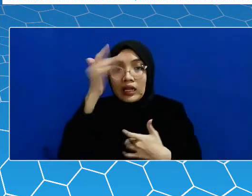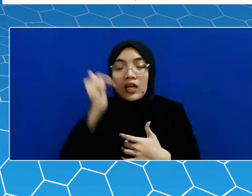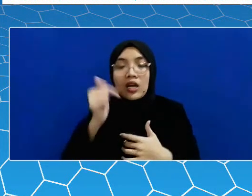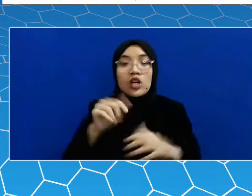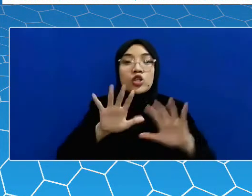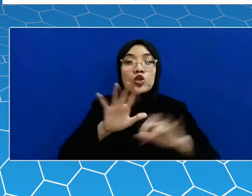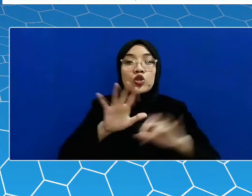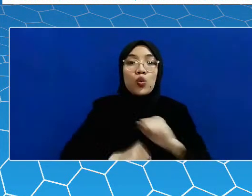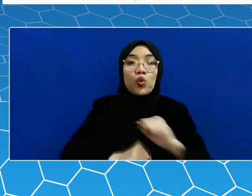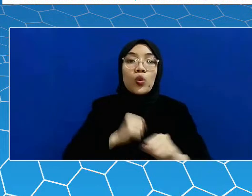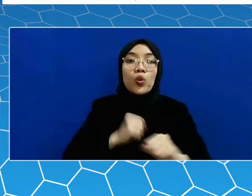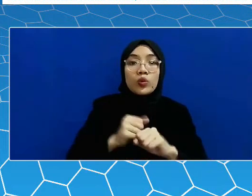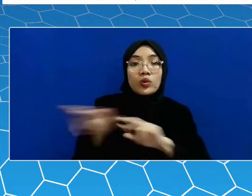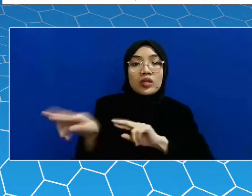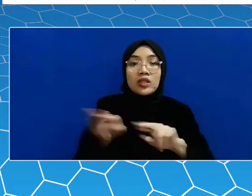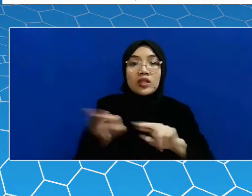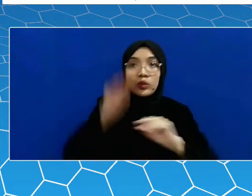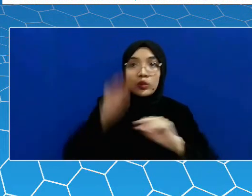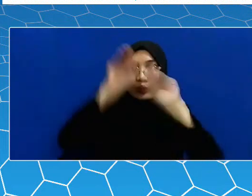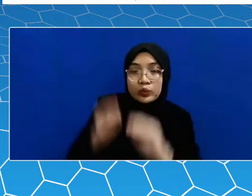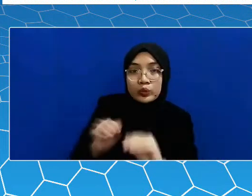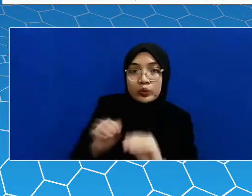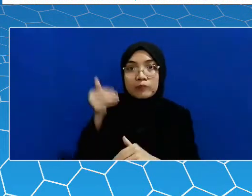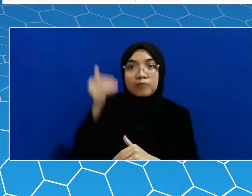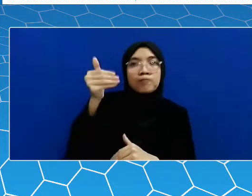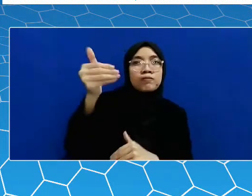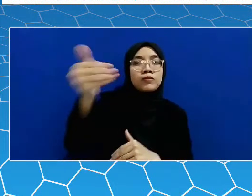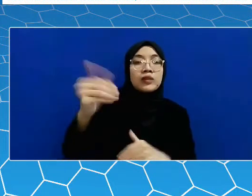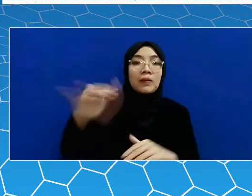I had mentioned. Next, please.